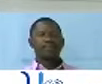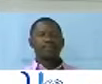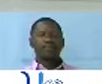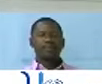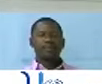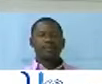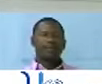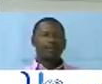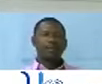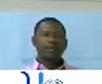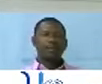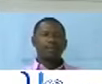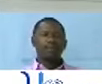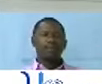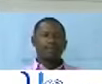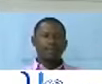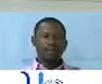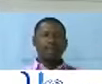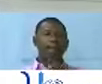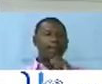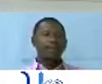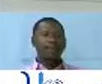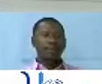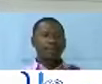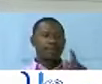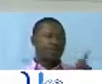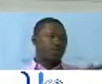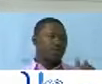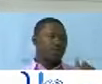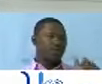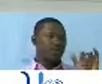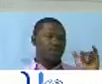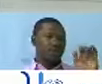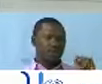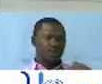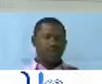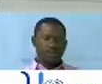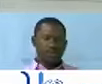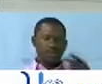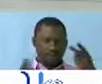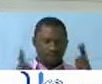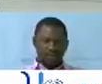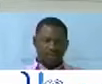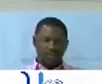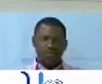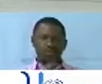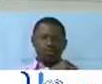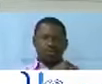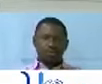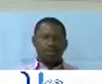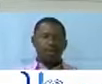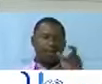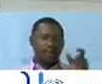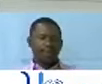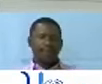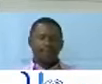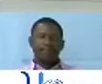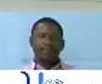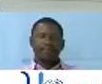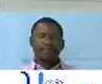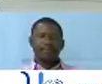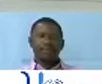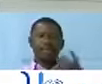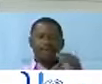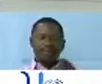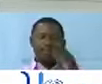Mr. Gay was his counsel, I remember. Mr. Gay nak jamono bobu mo nekkon lawyer. And if you know